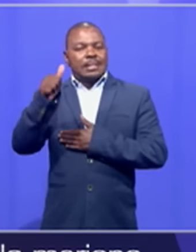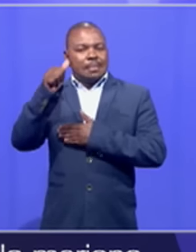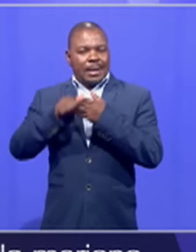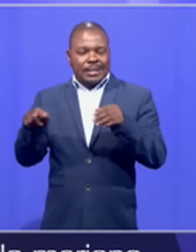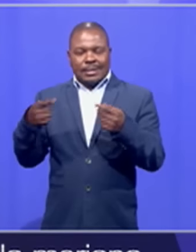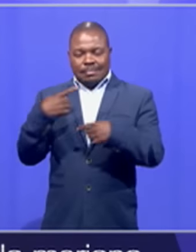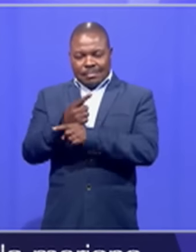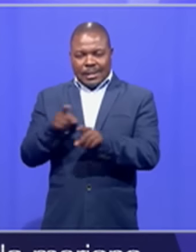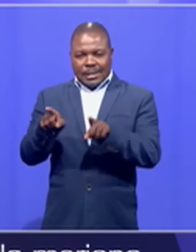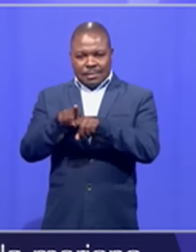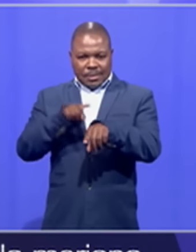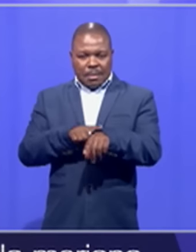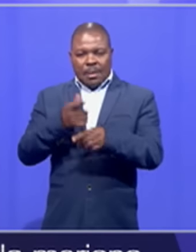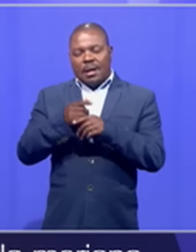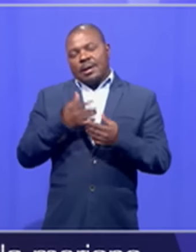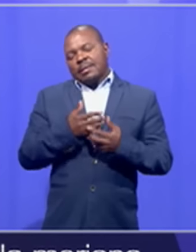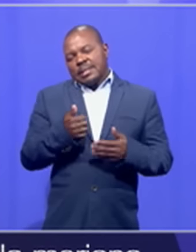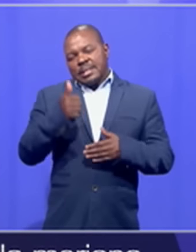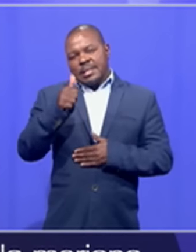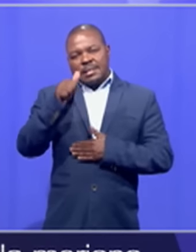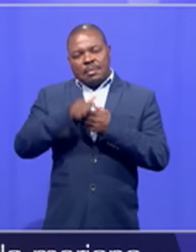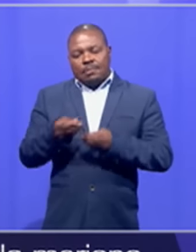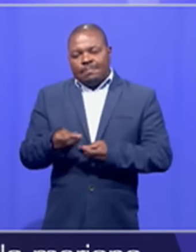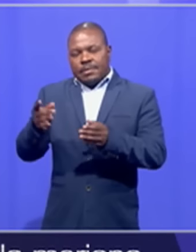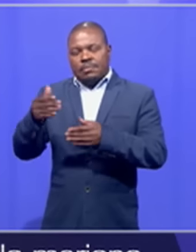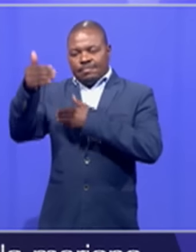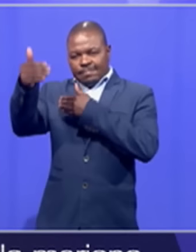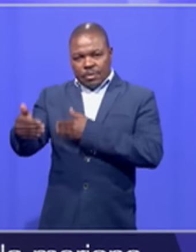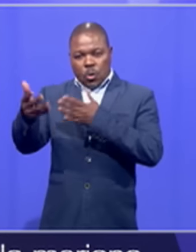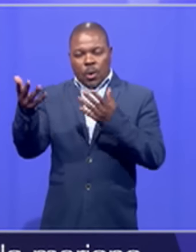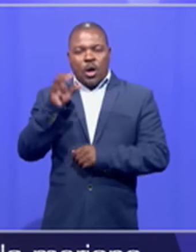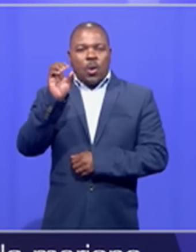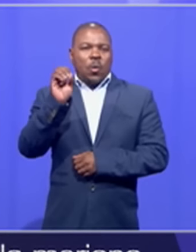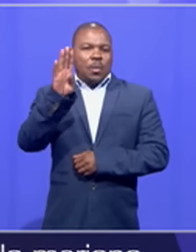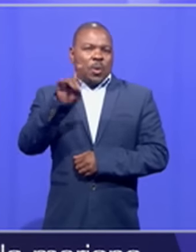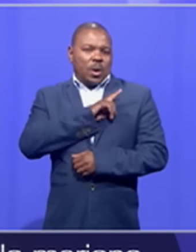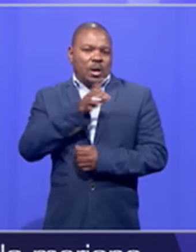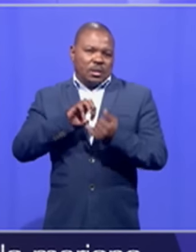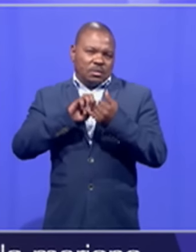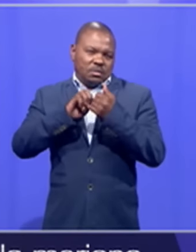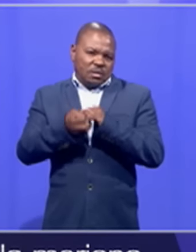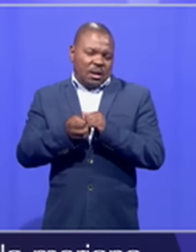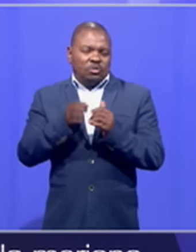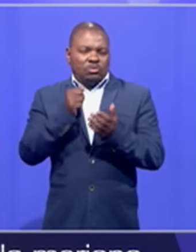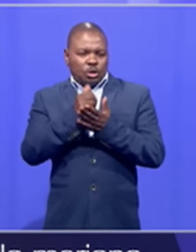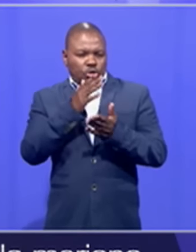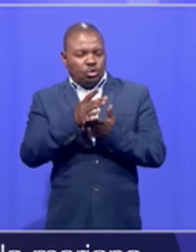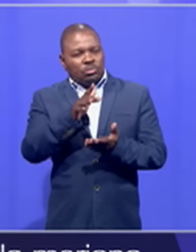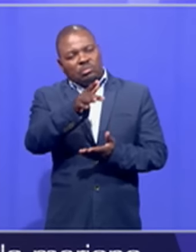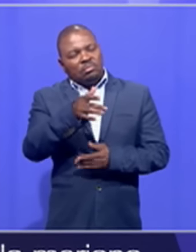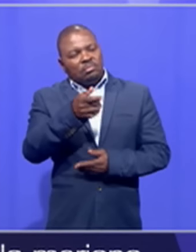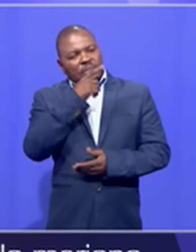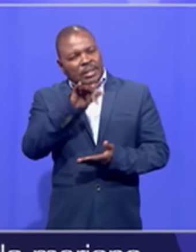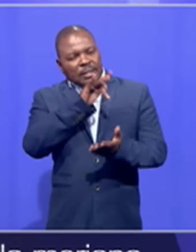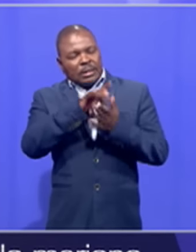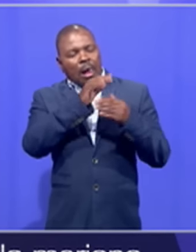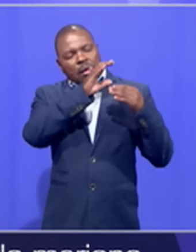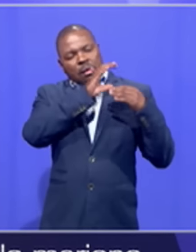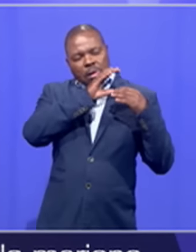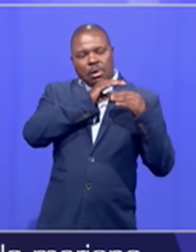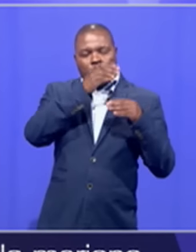tee la go bitšwa 6 multi-month dispensing ka Bloemfontein ka nepo ya go fokotša go imelwa ga ditheo tša maphelo. Sephetho seo